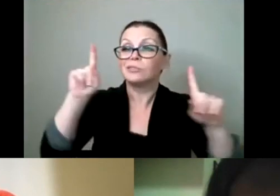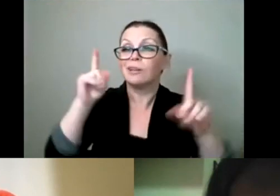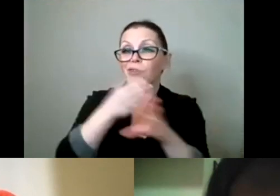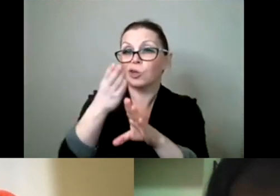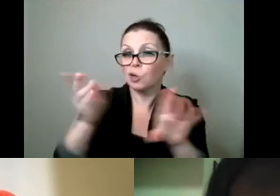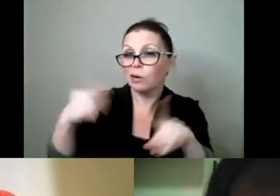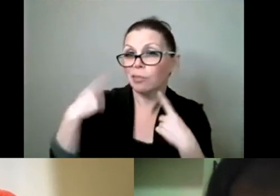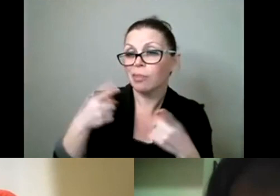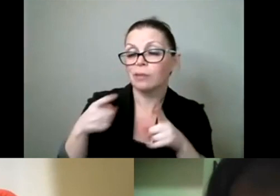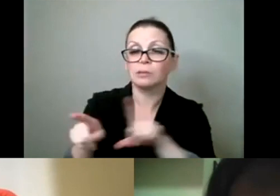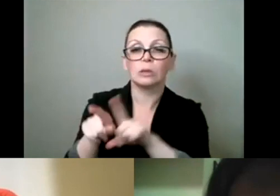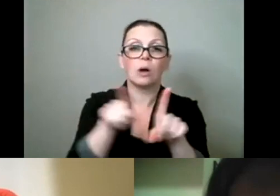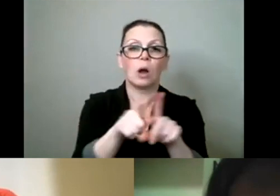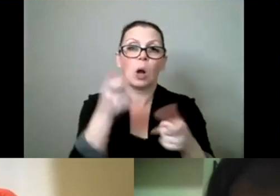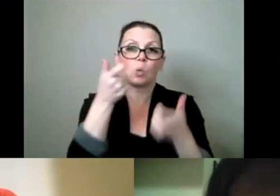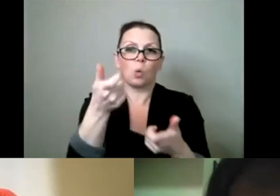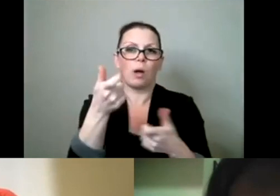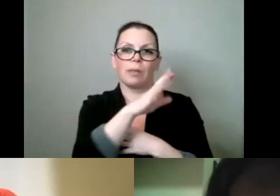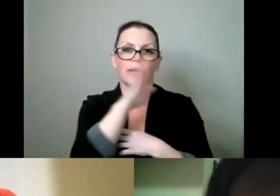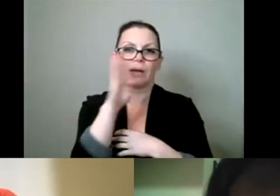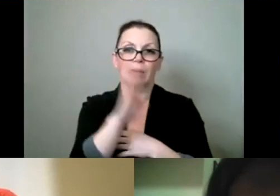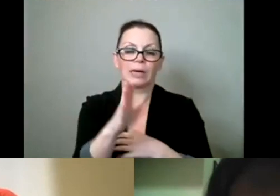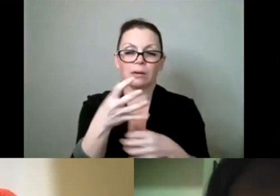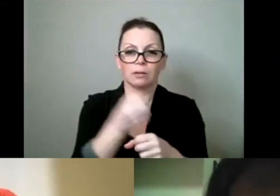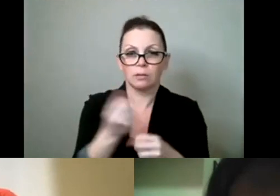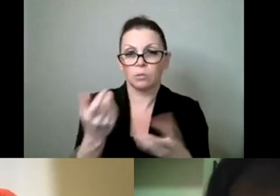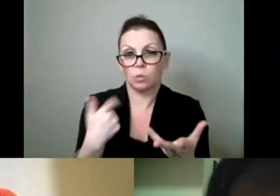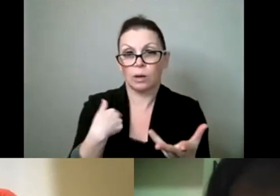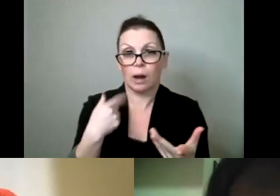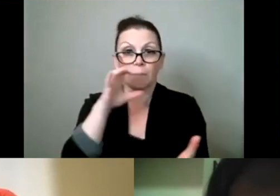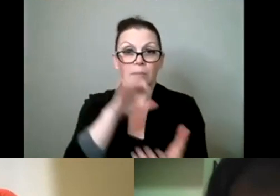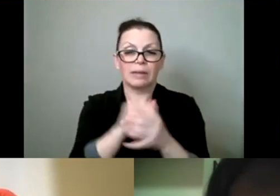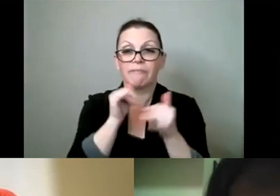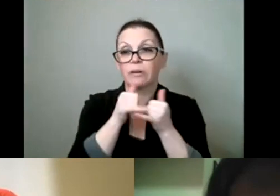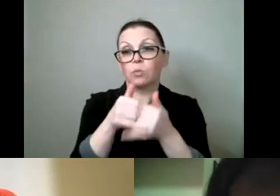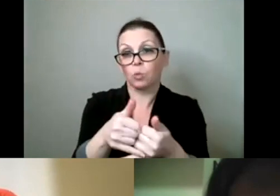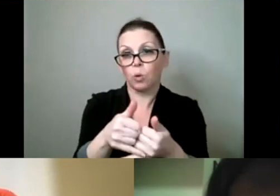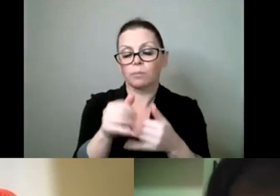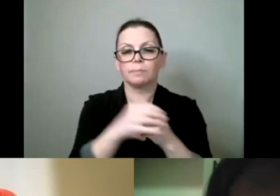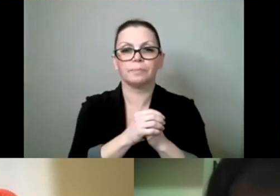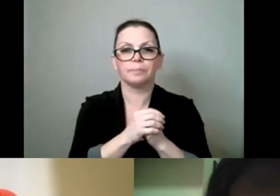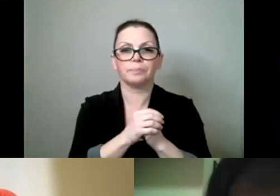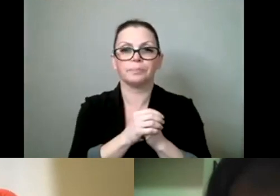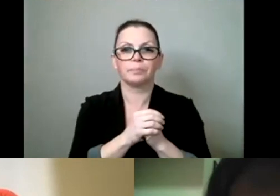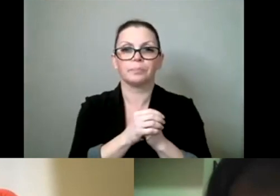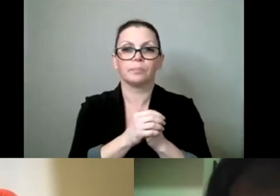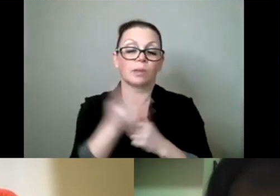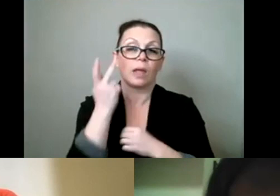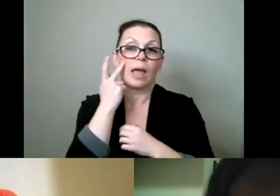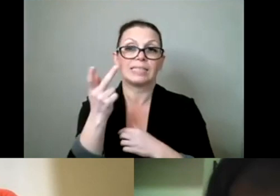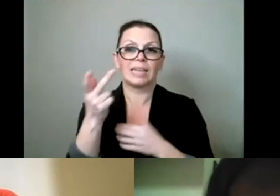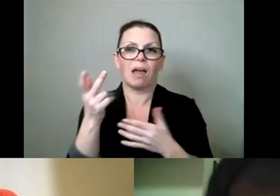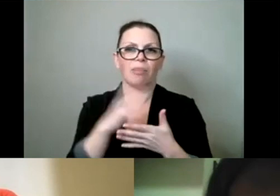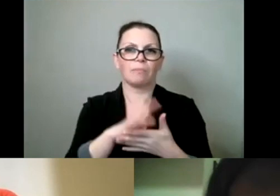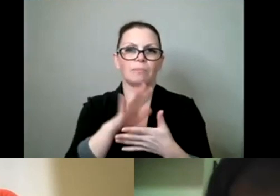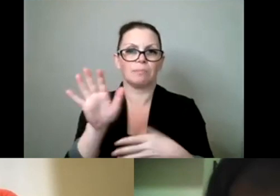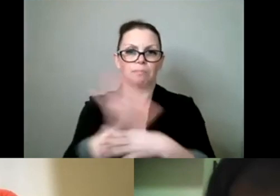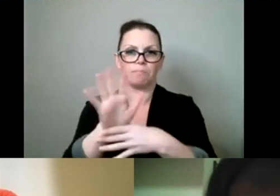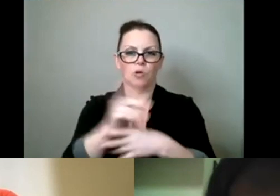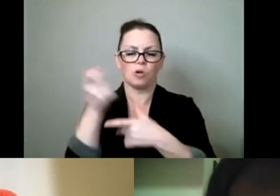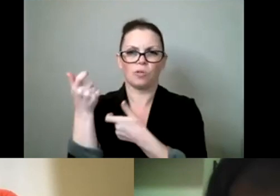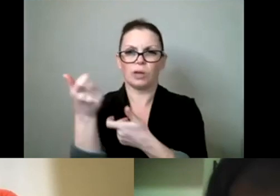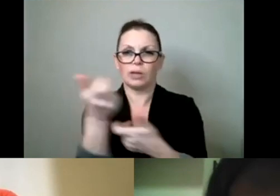watch that they never received what I believe were awards. I walked away from the screening at TIFF and it was an